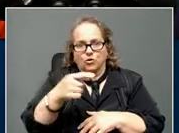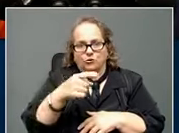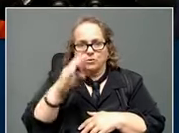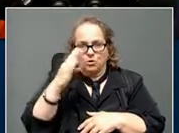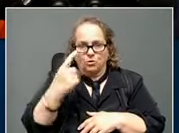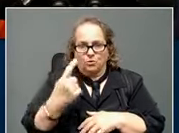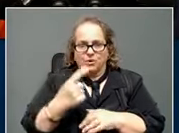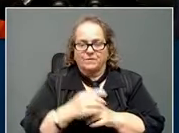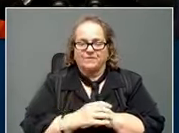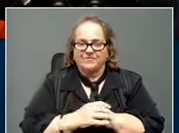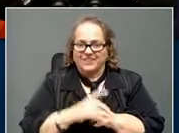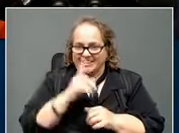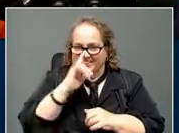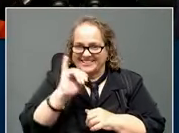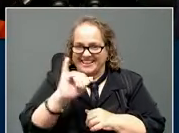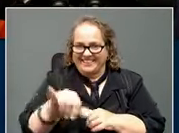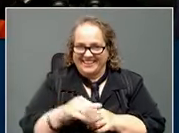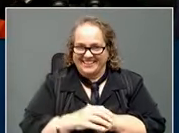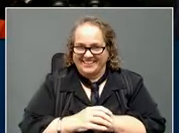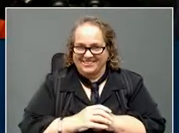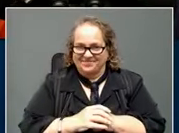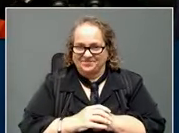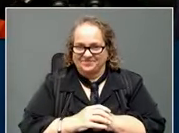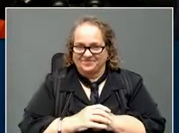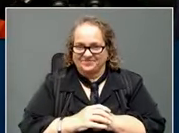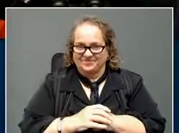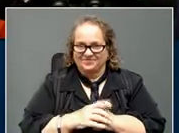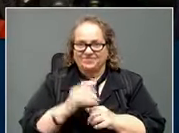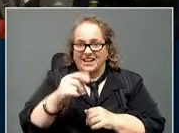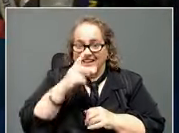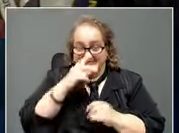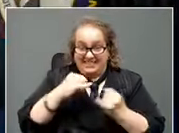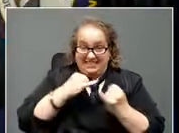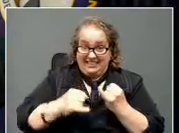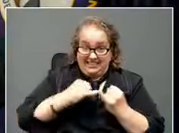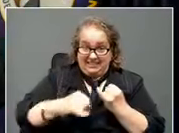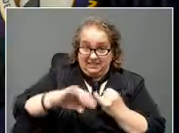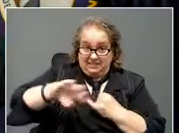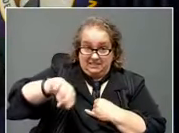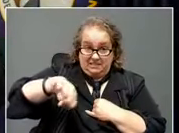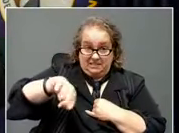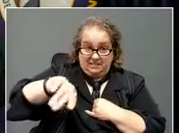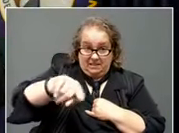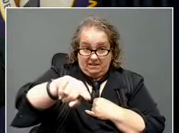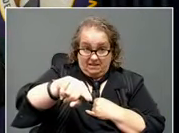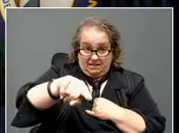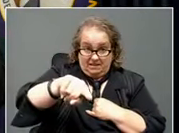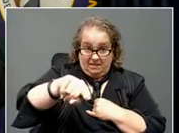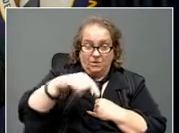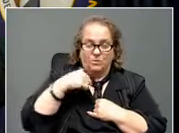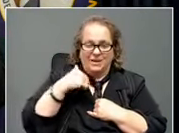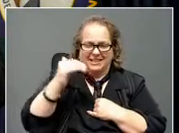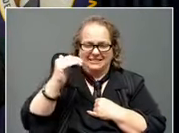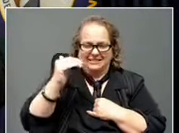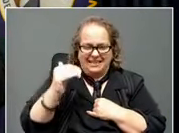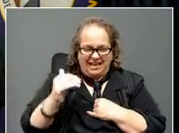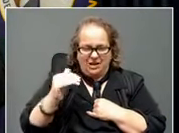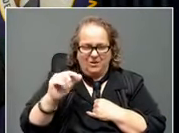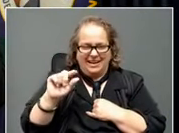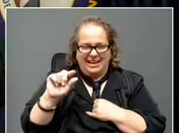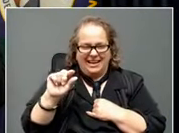it looks like this. As you can see at the very end, we are down just a little bit, but